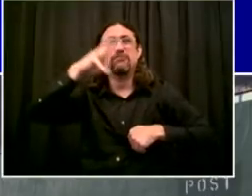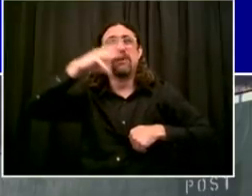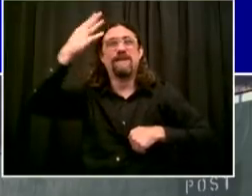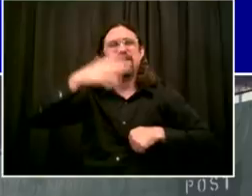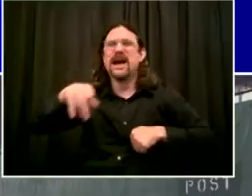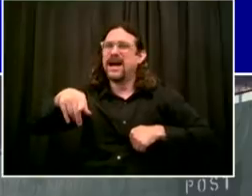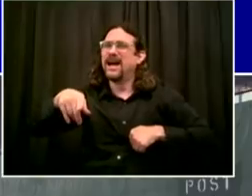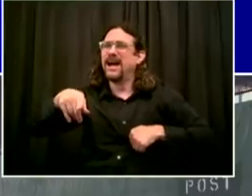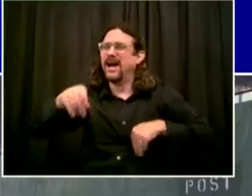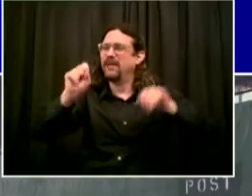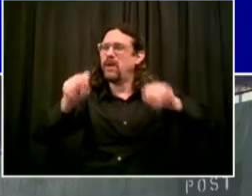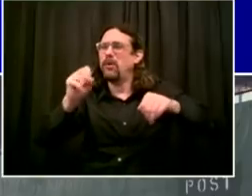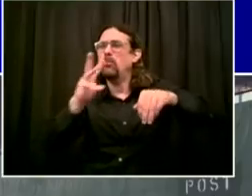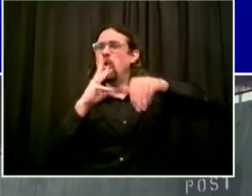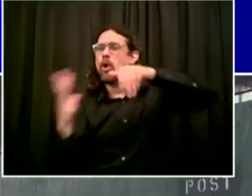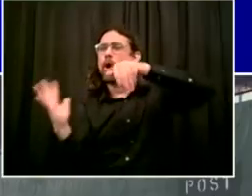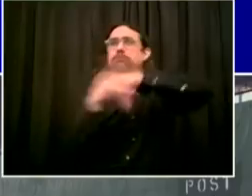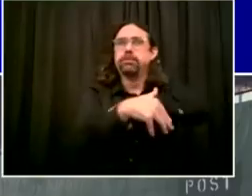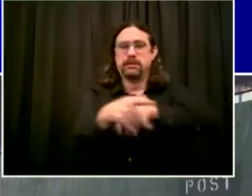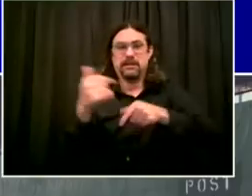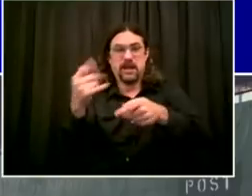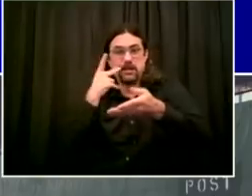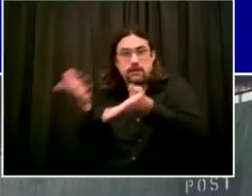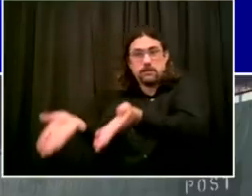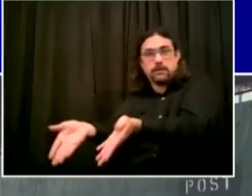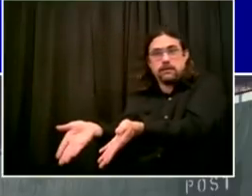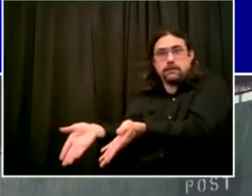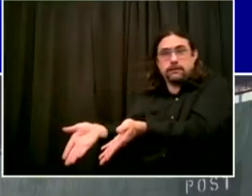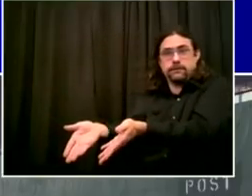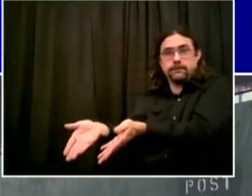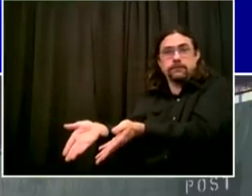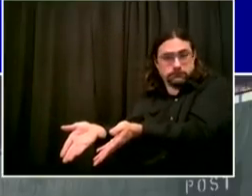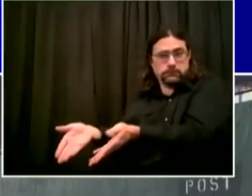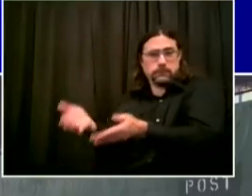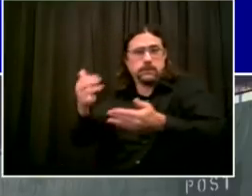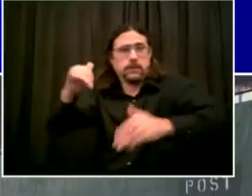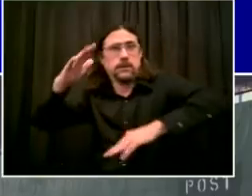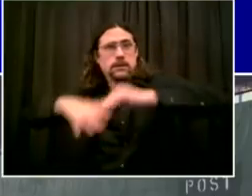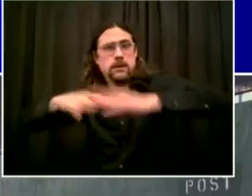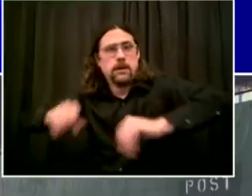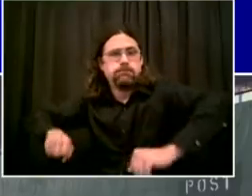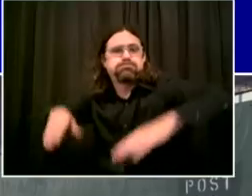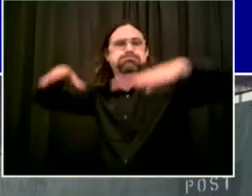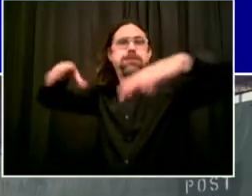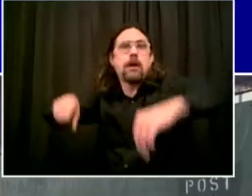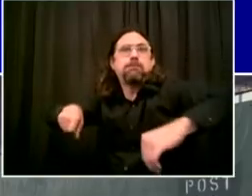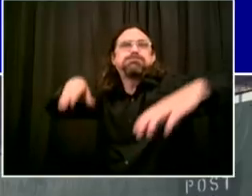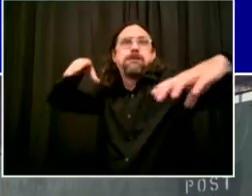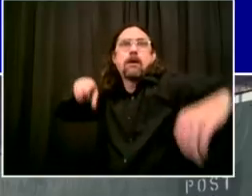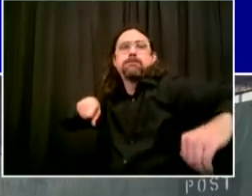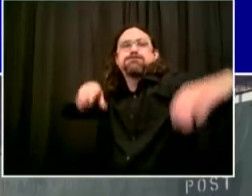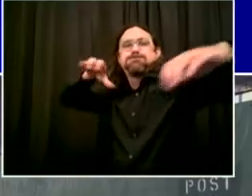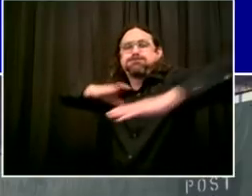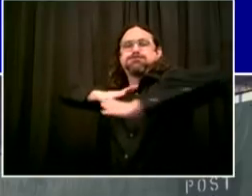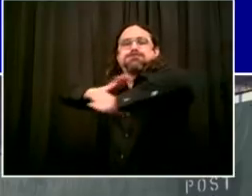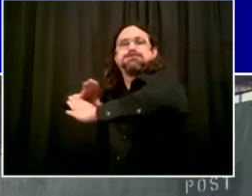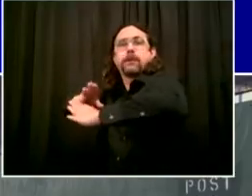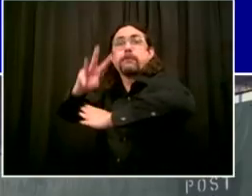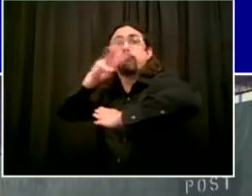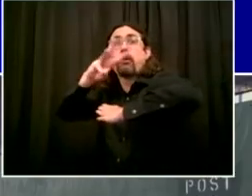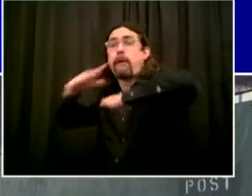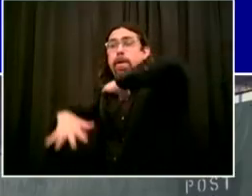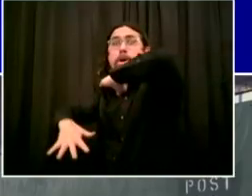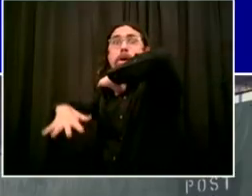learned the hard way with Sandy that we needed to have ready. We've made a lot of big, major investments, but we also